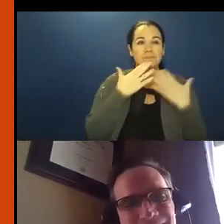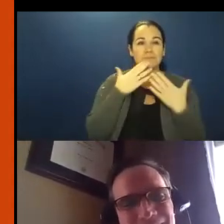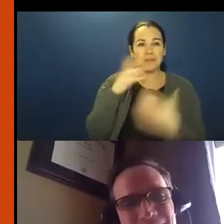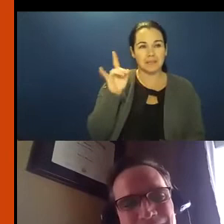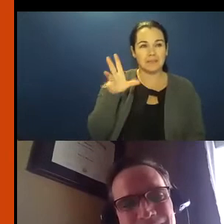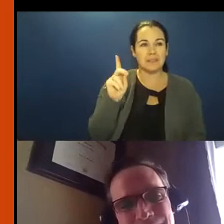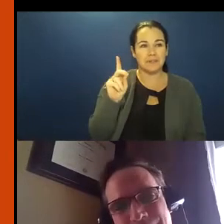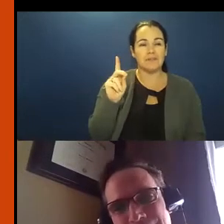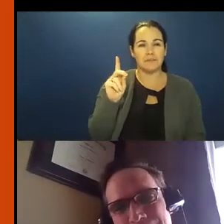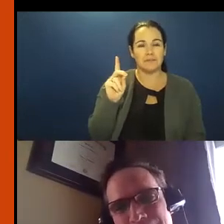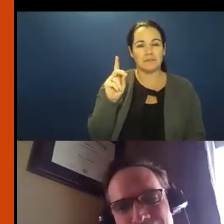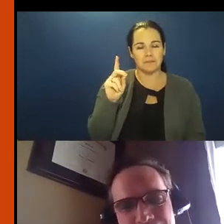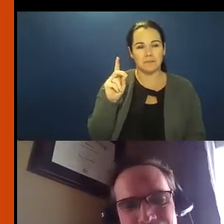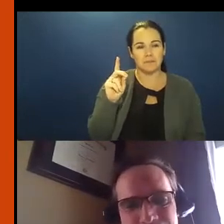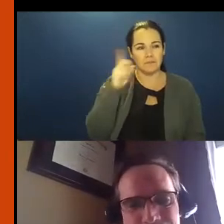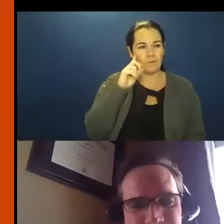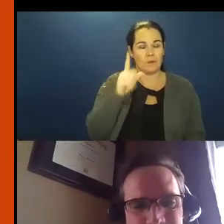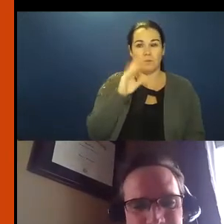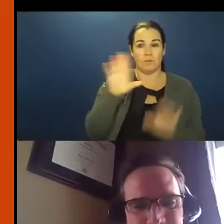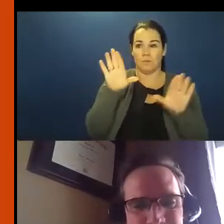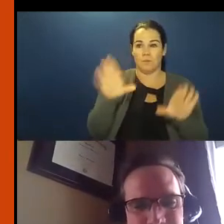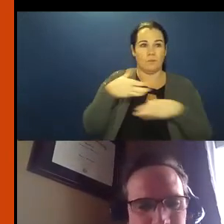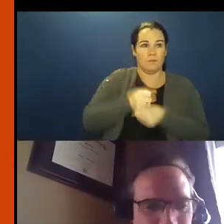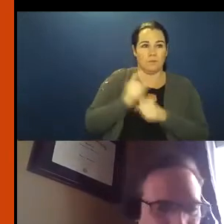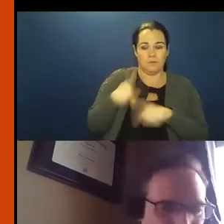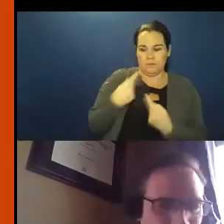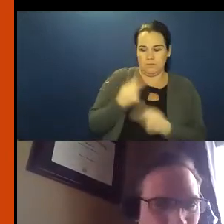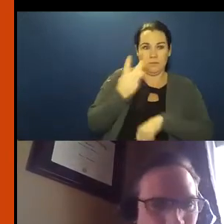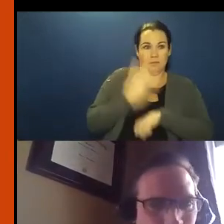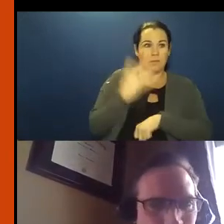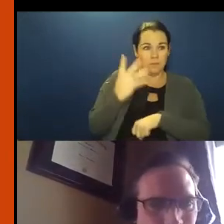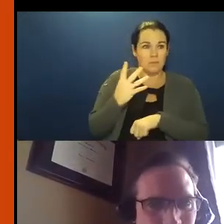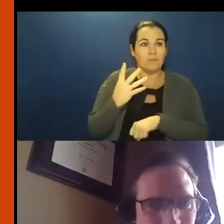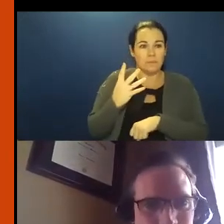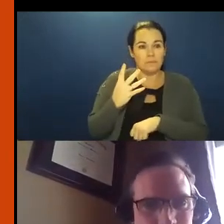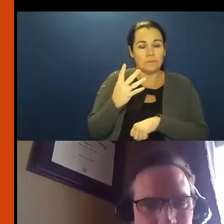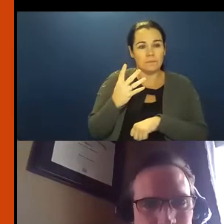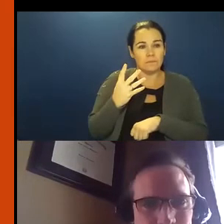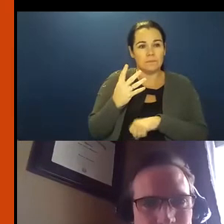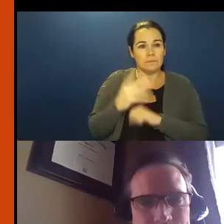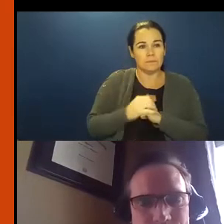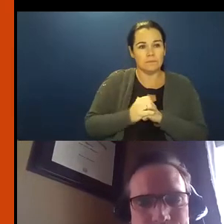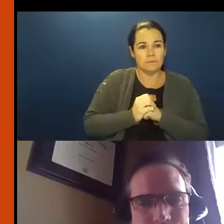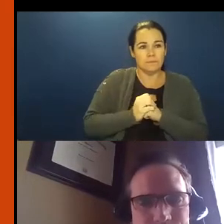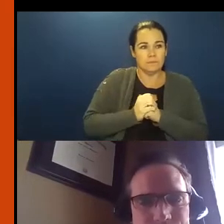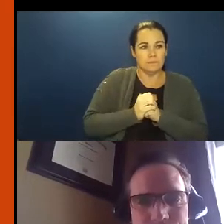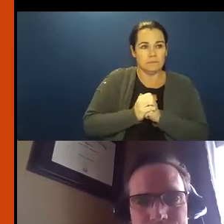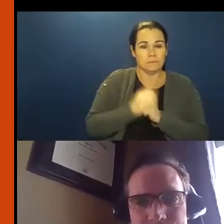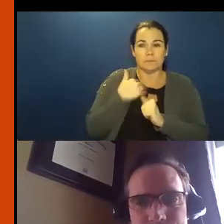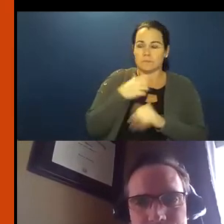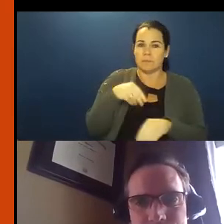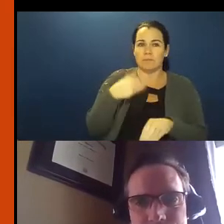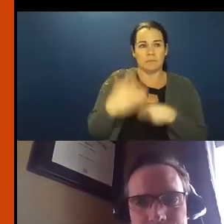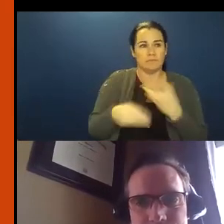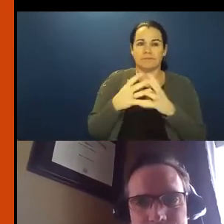that excellent summary of the last 4 days. You know, we provide a lot of technical assistance over